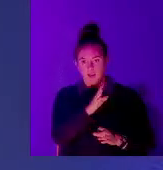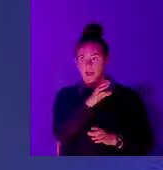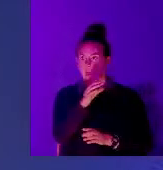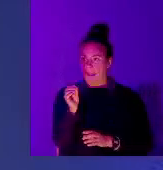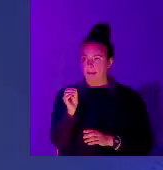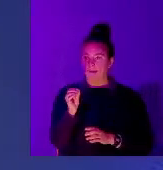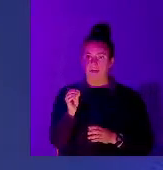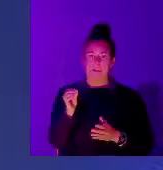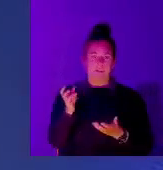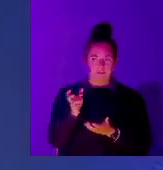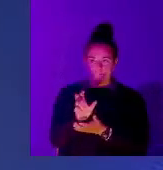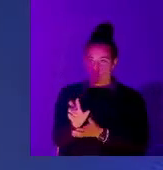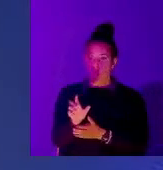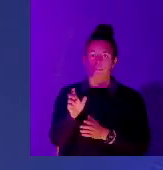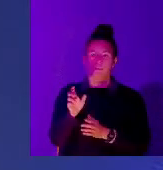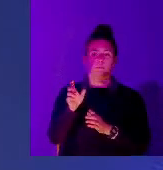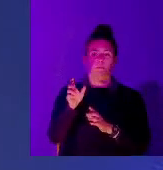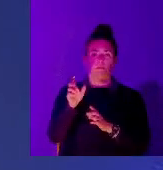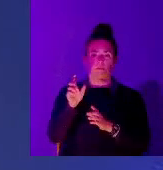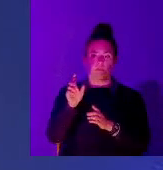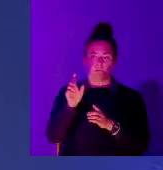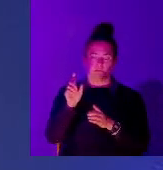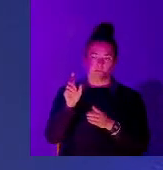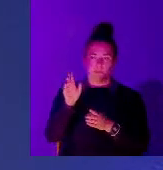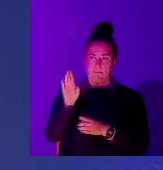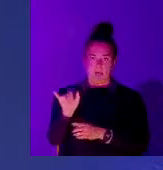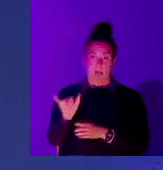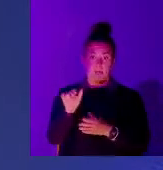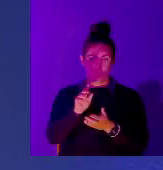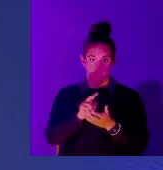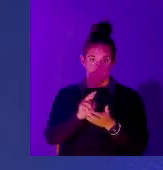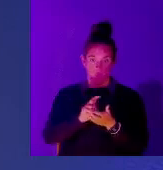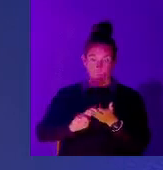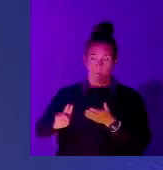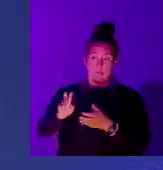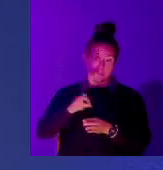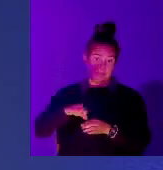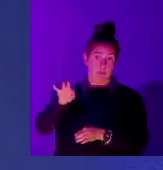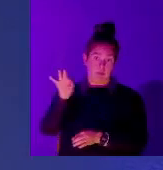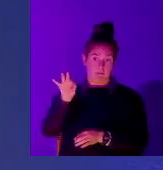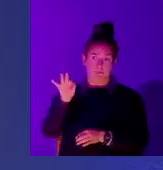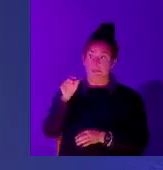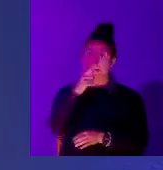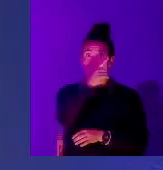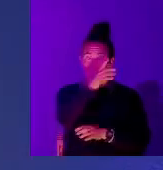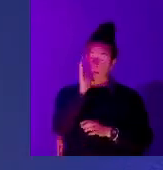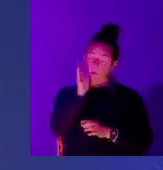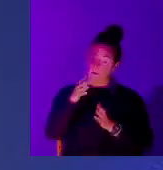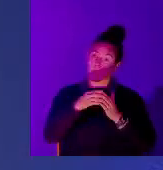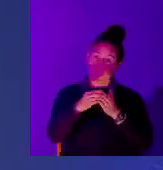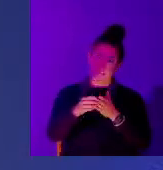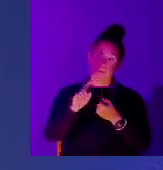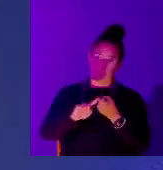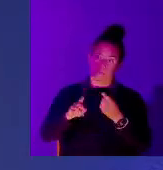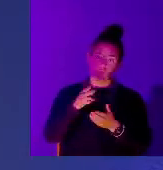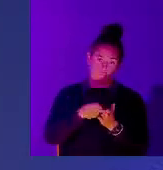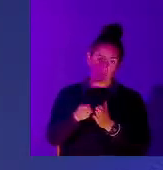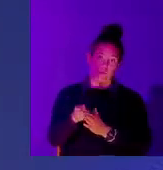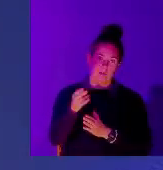guide you to the truth if you trust him and you trust it. Here's the test.